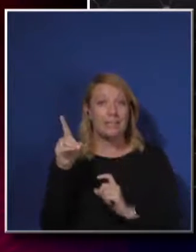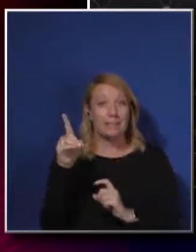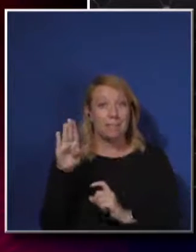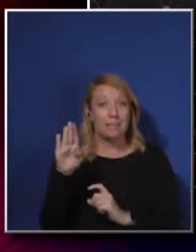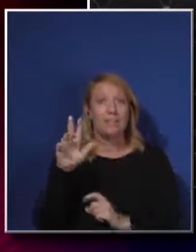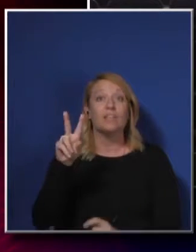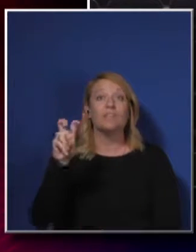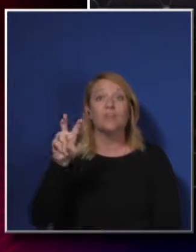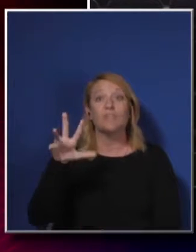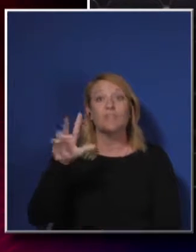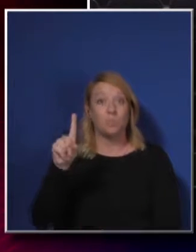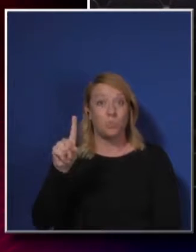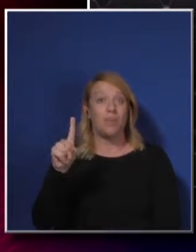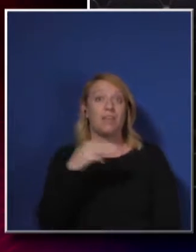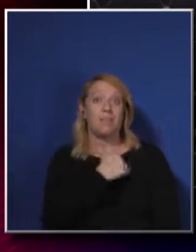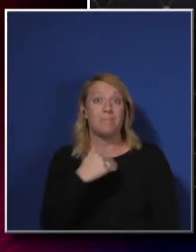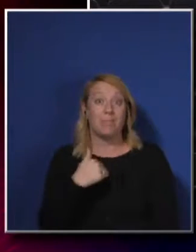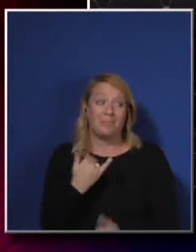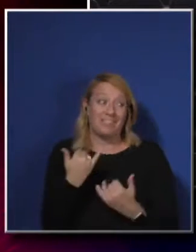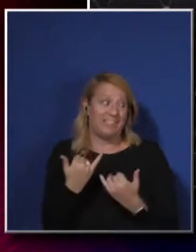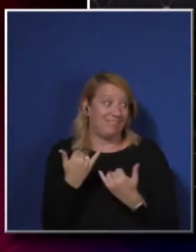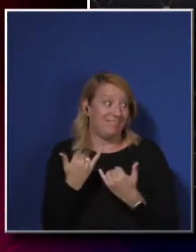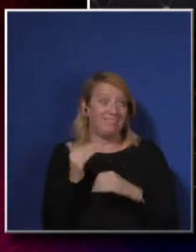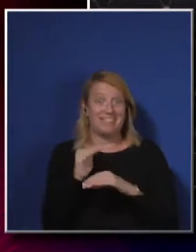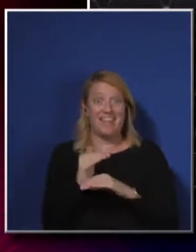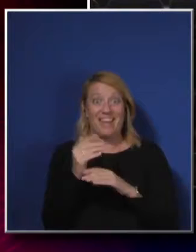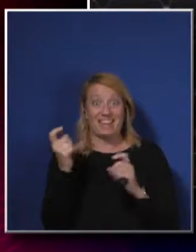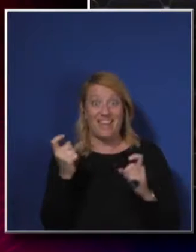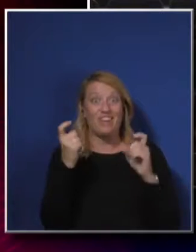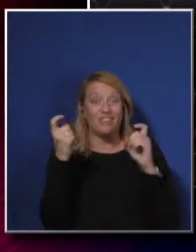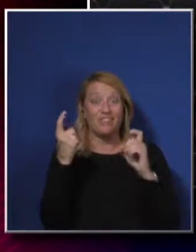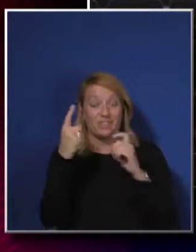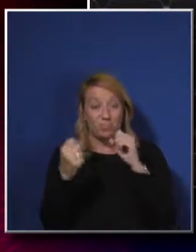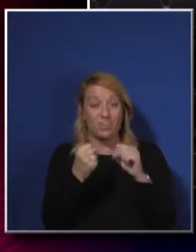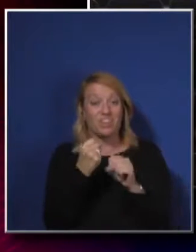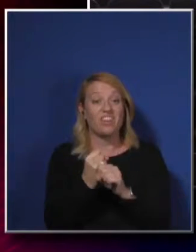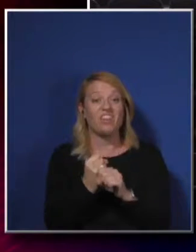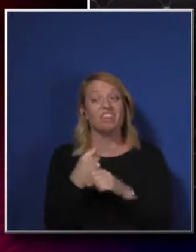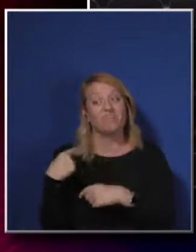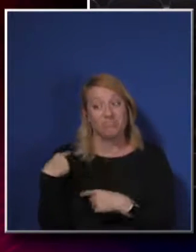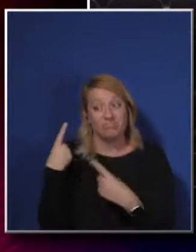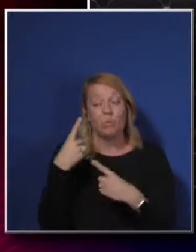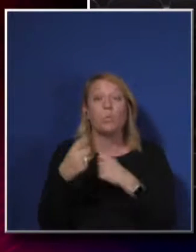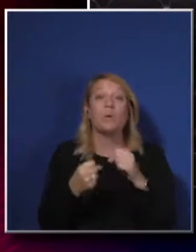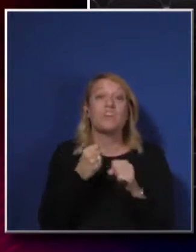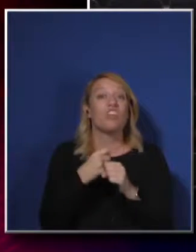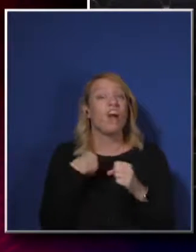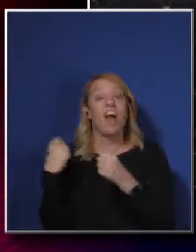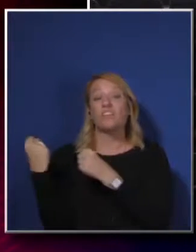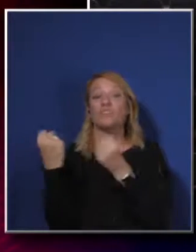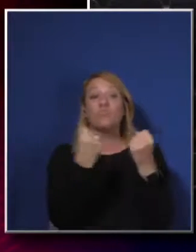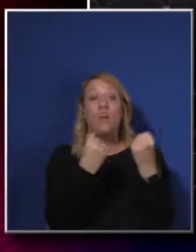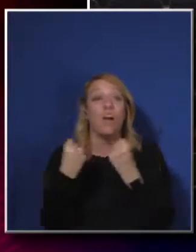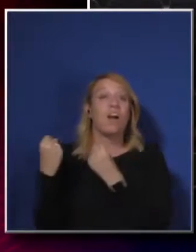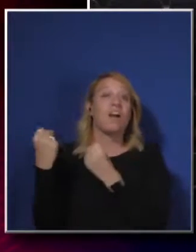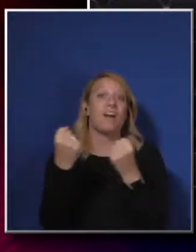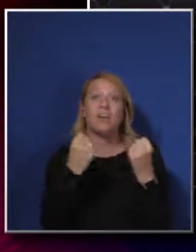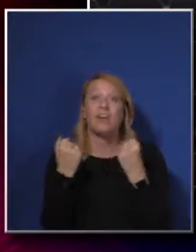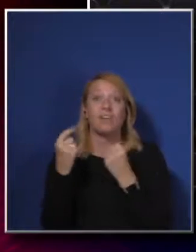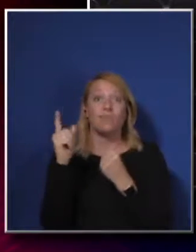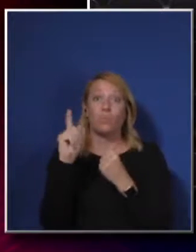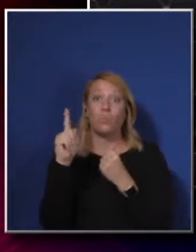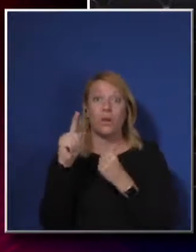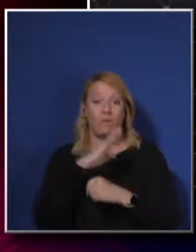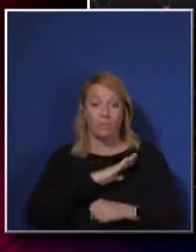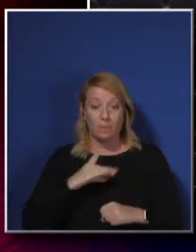anniversary. Happy anniversary. It's been a year now that I've been making the drive to wherever you are from Flagstaff to make public comments to try to bring needed change to